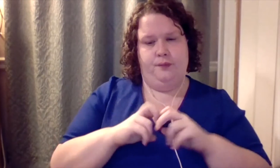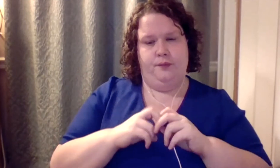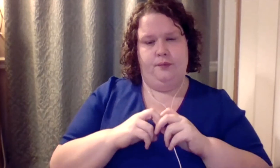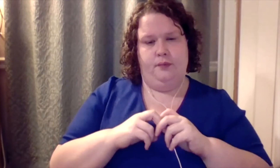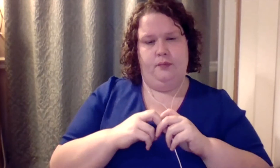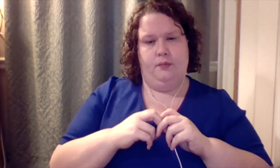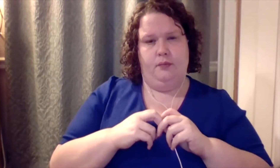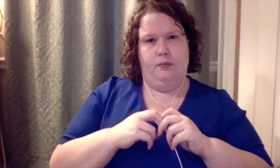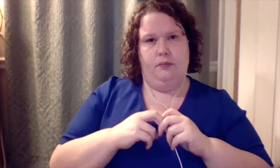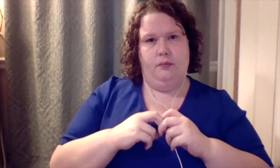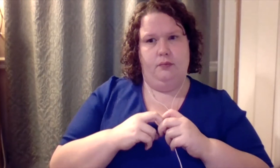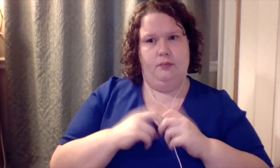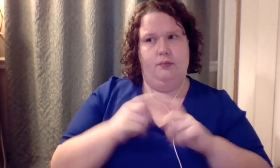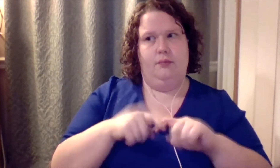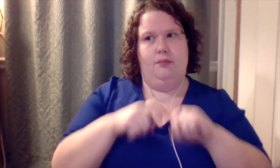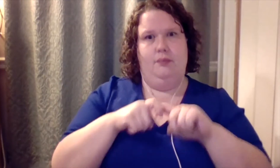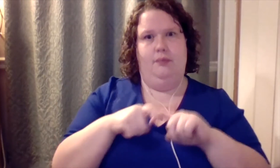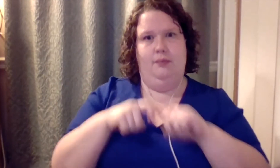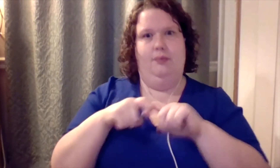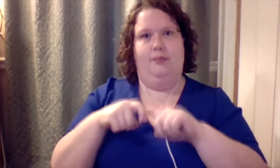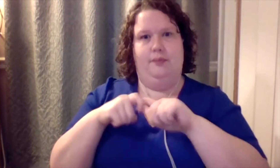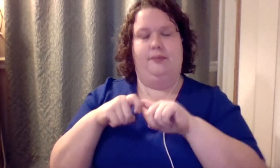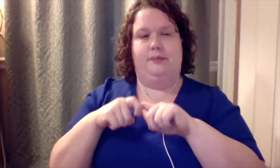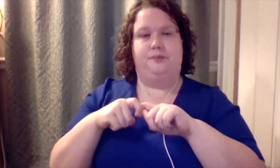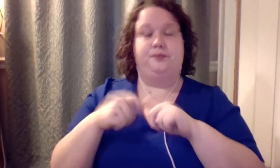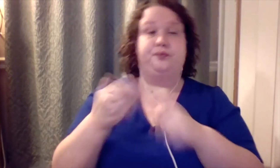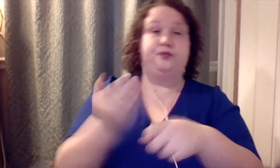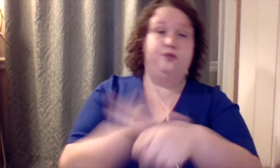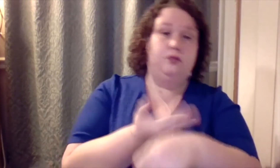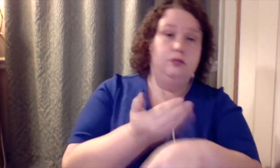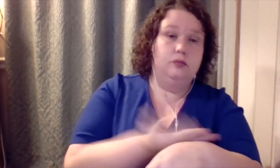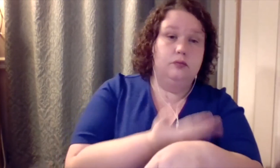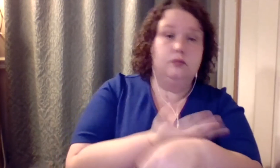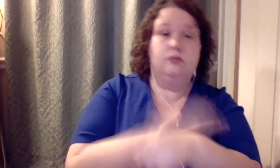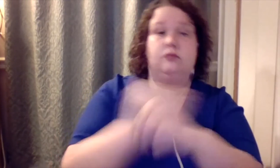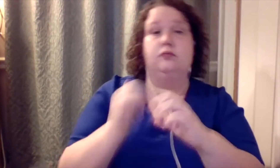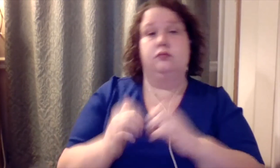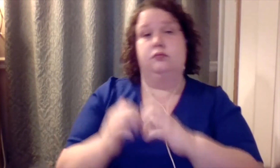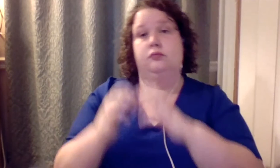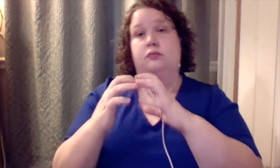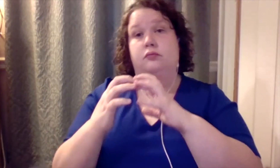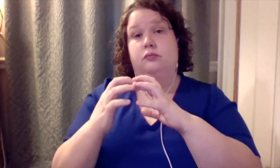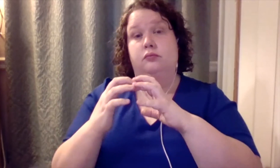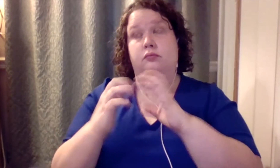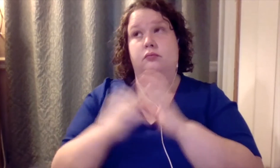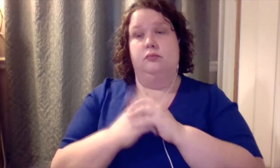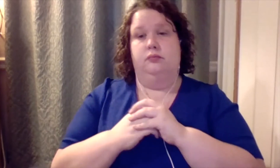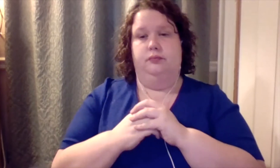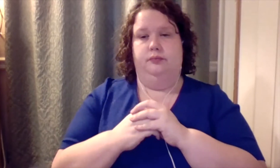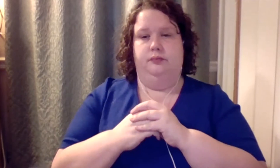any renovations or reconstructions that we create. I just,